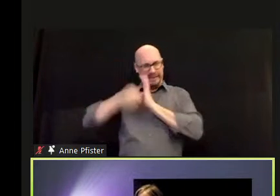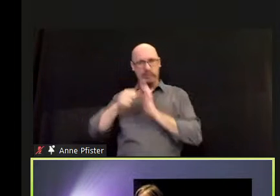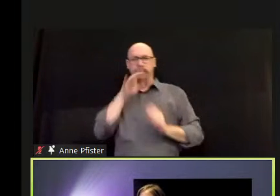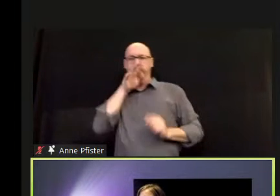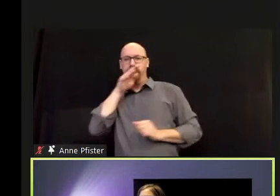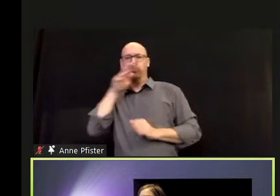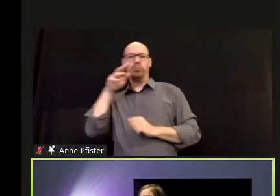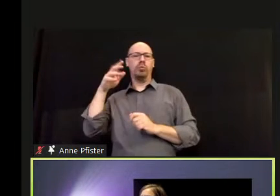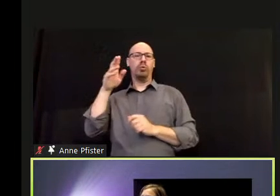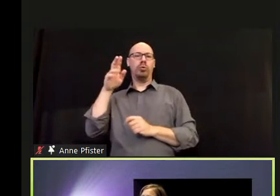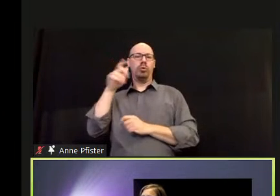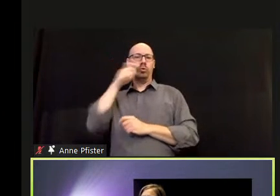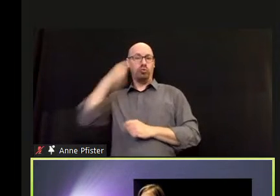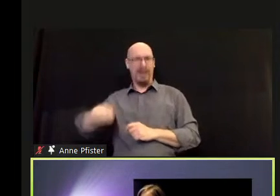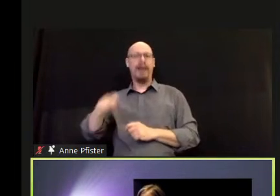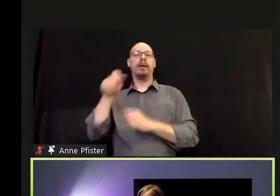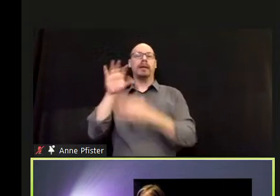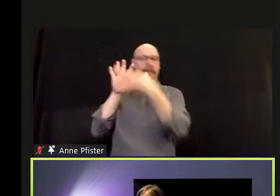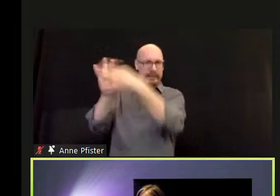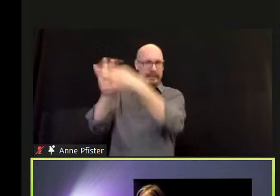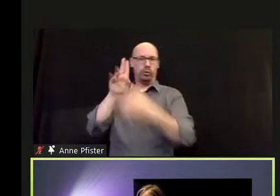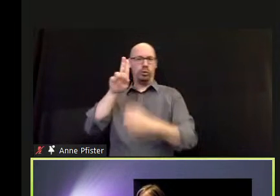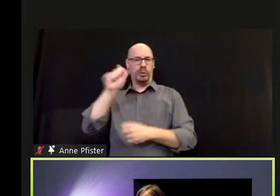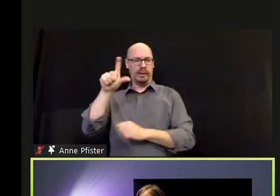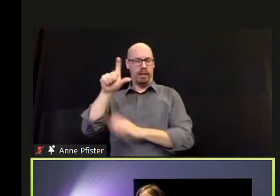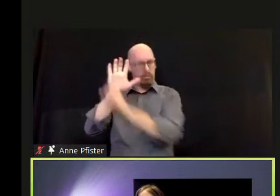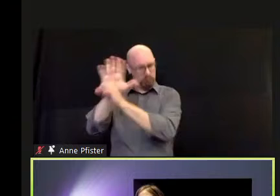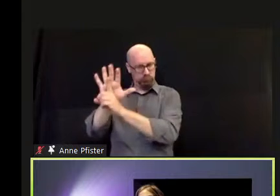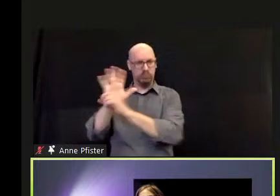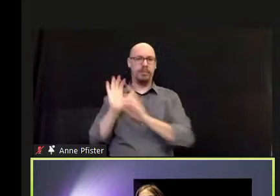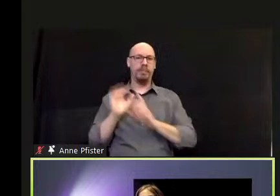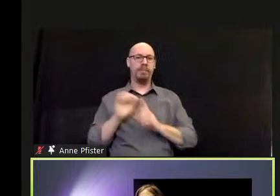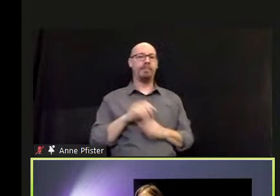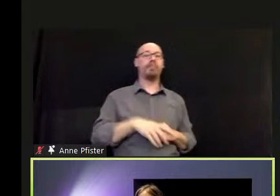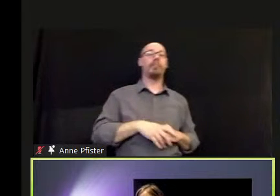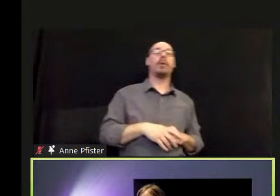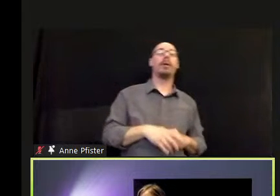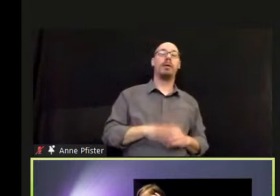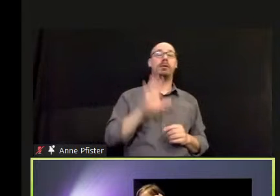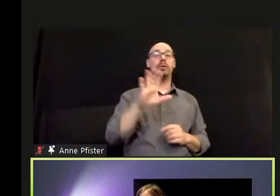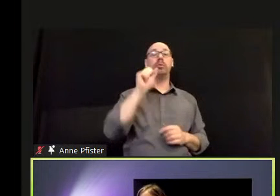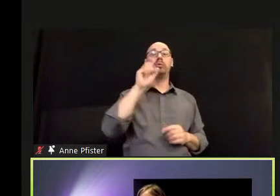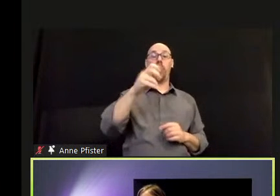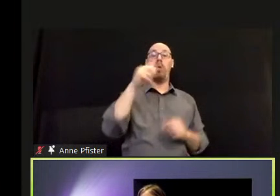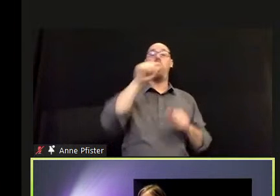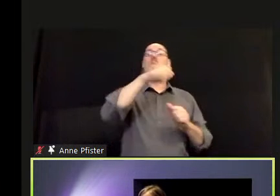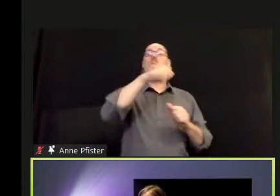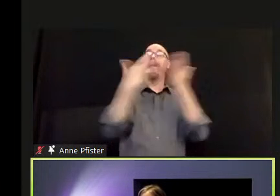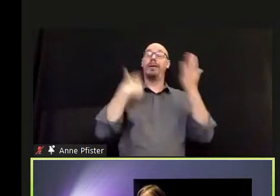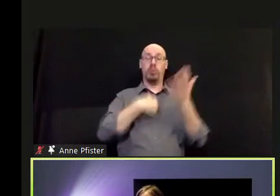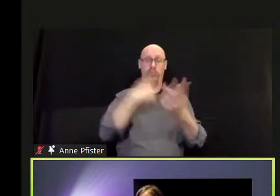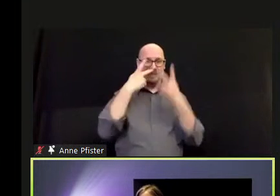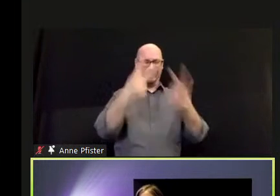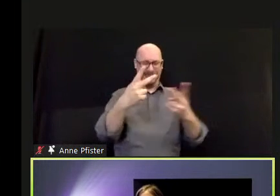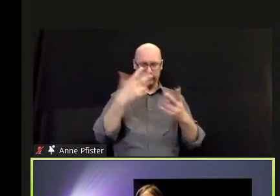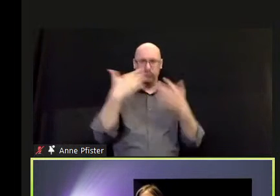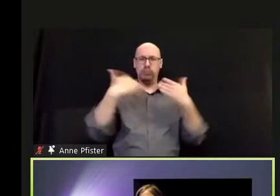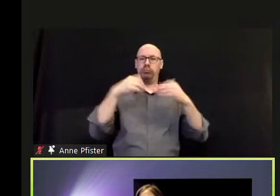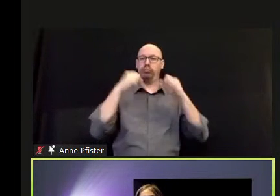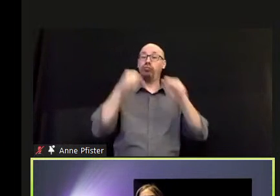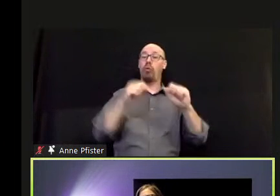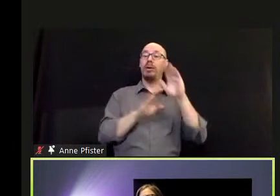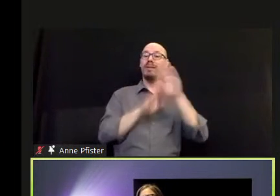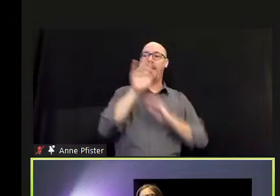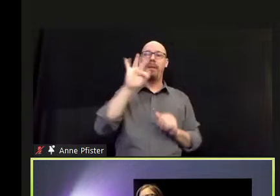Through the school system, one of the things that we've seen is an increasing development of deaf Ukrainian identity that